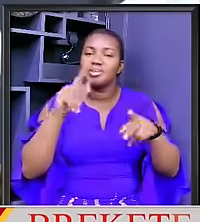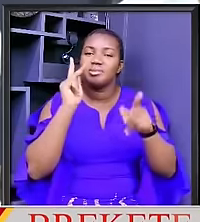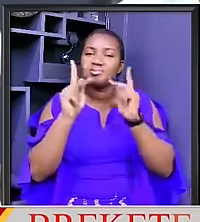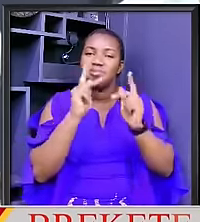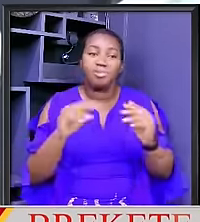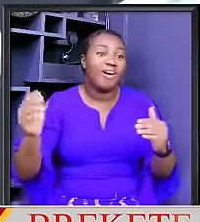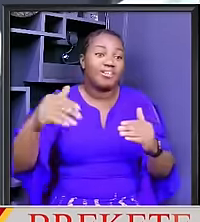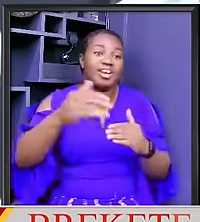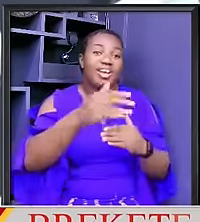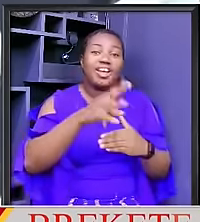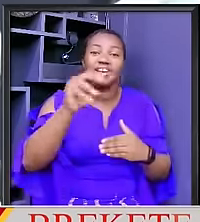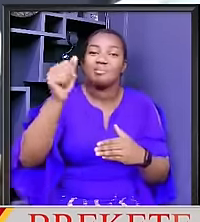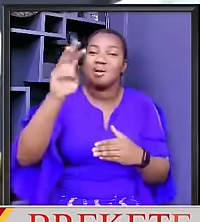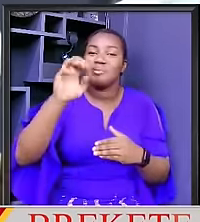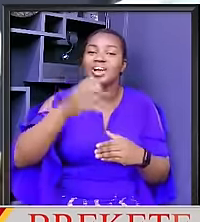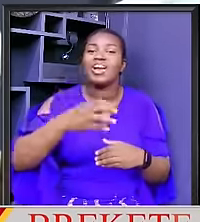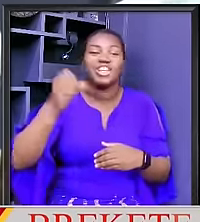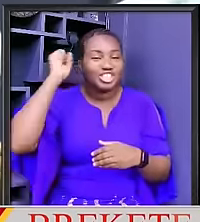life don't break it.